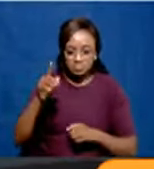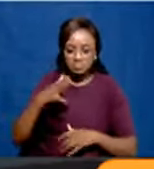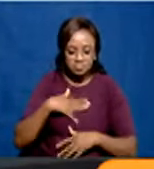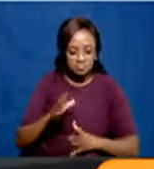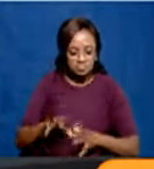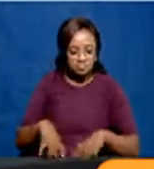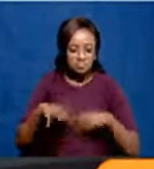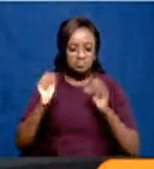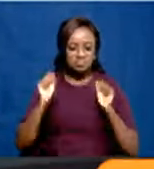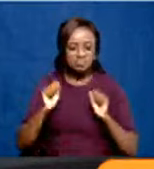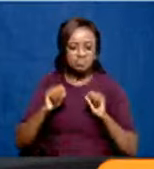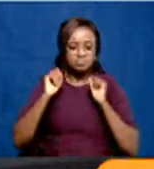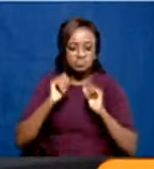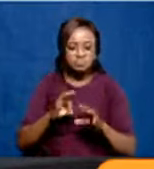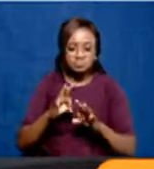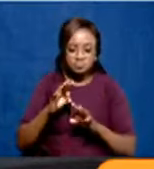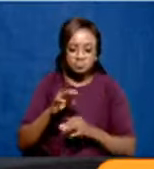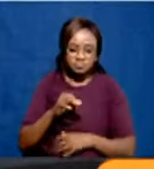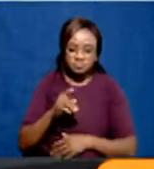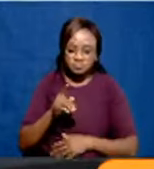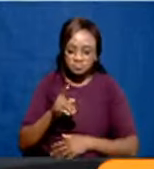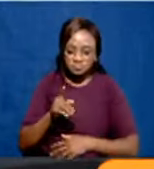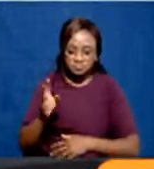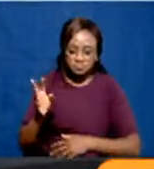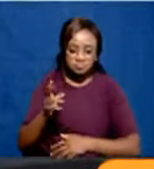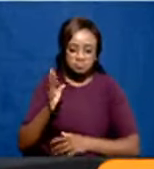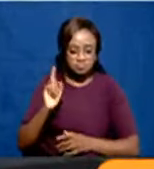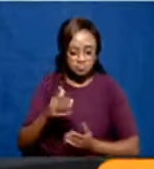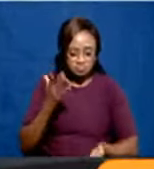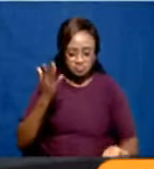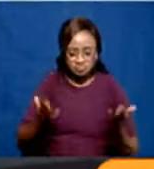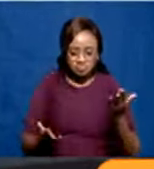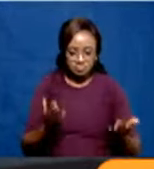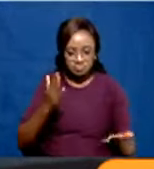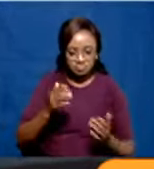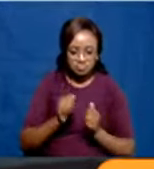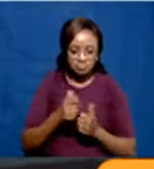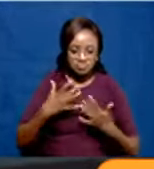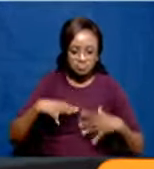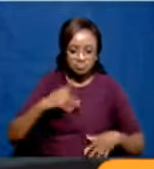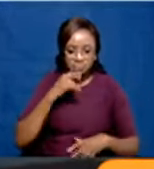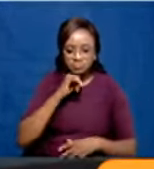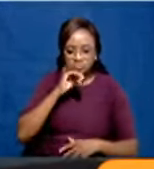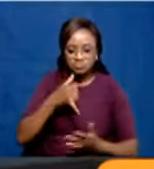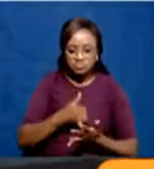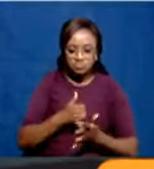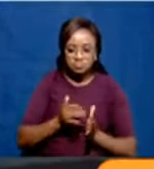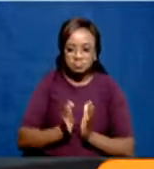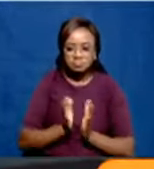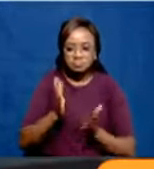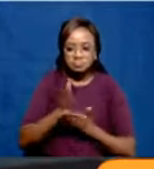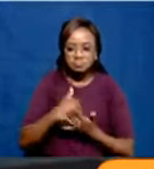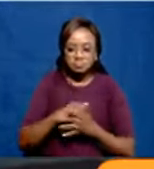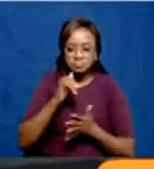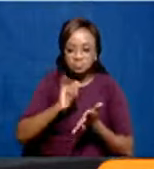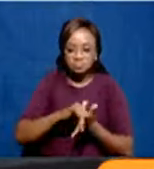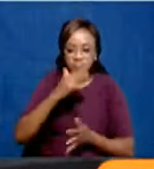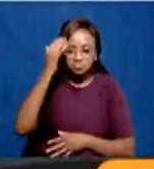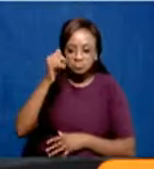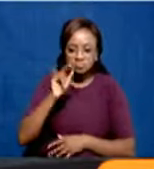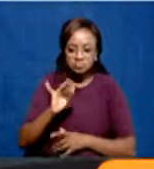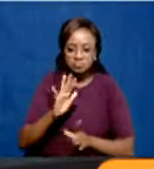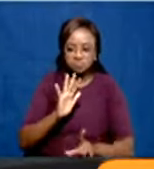ministry. So those are very influential people. So it has to be balanced with people who are not in the public sector. And that's the reason why I think the law was